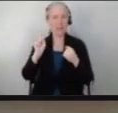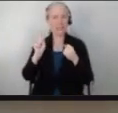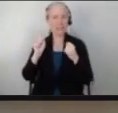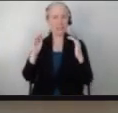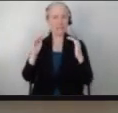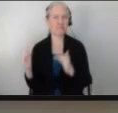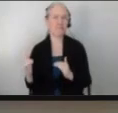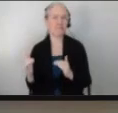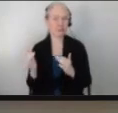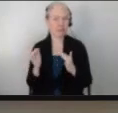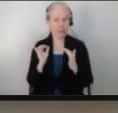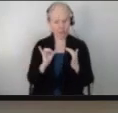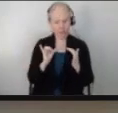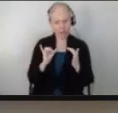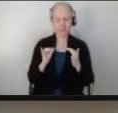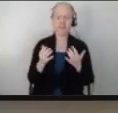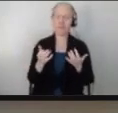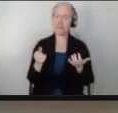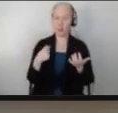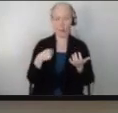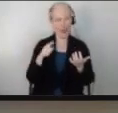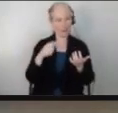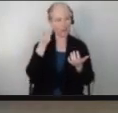to recognize that bias.